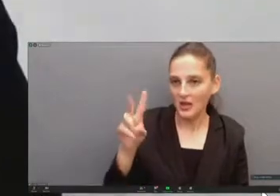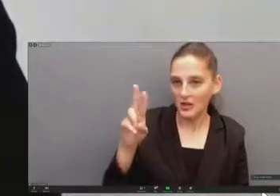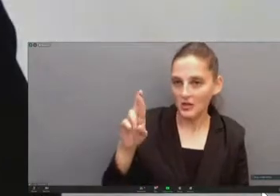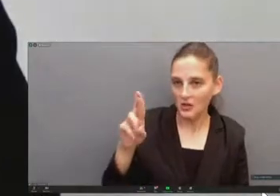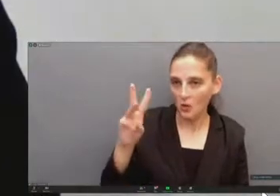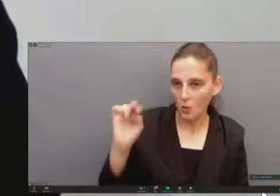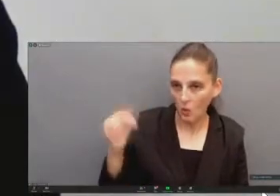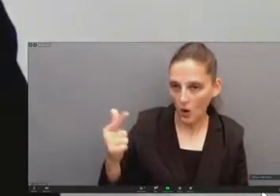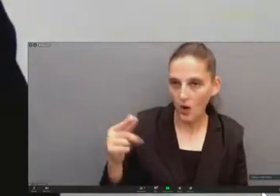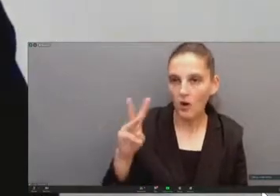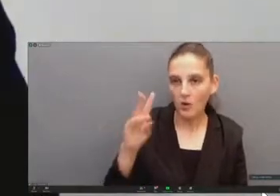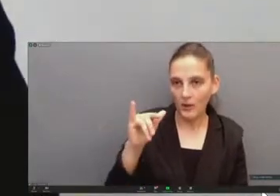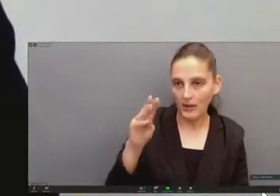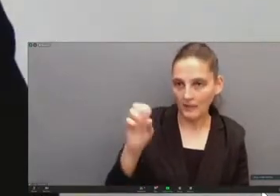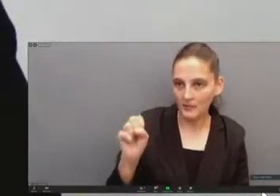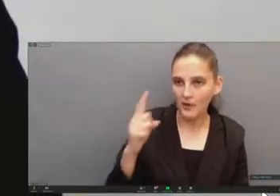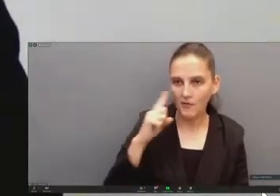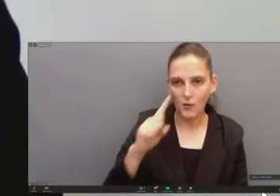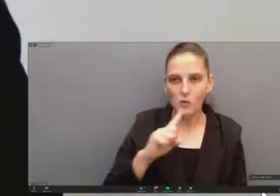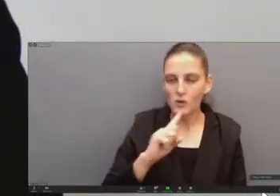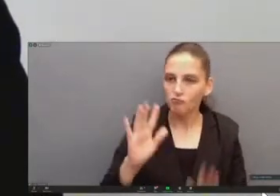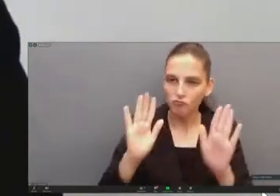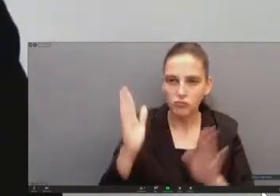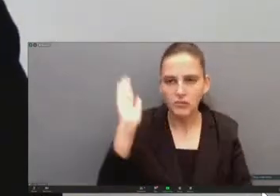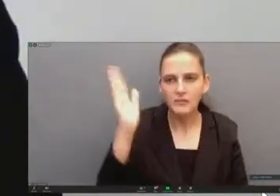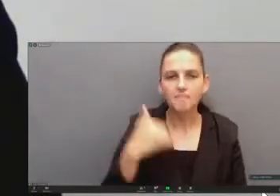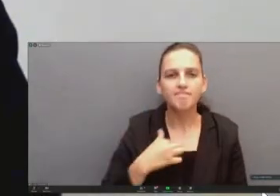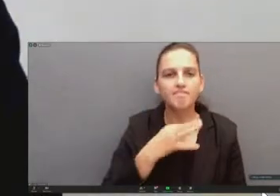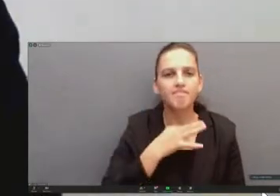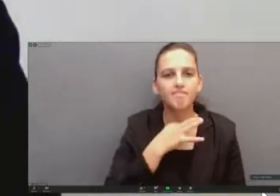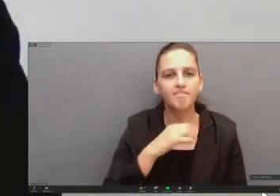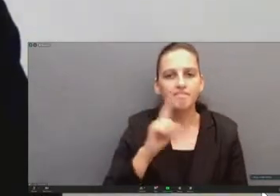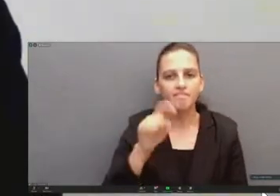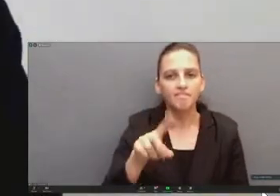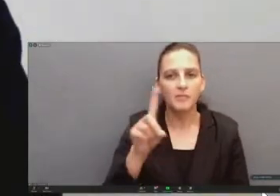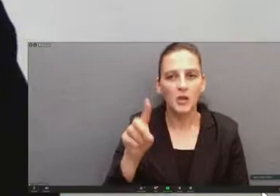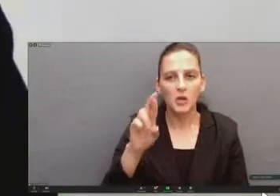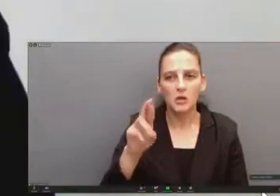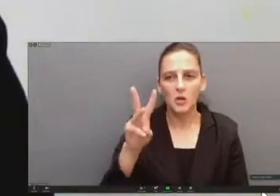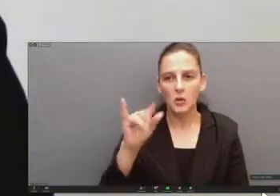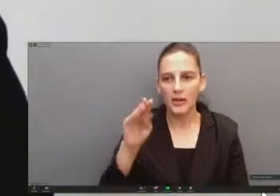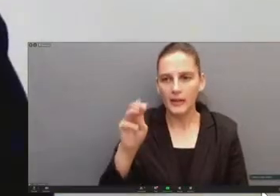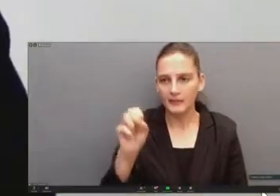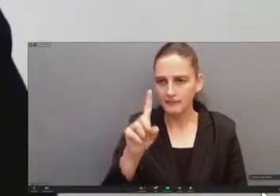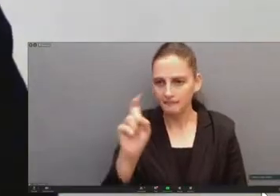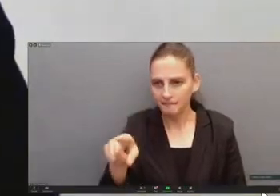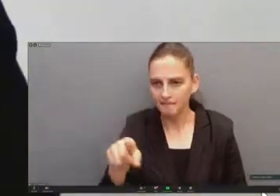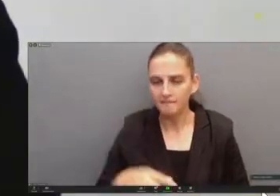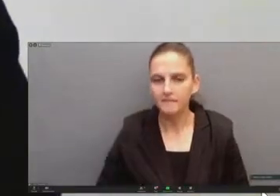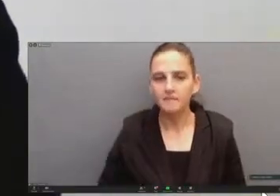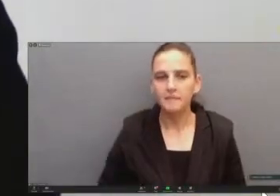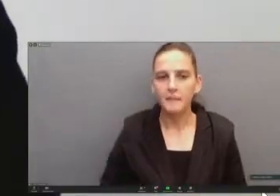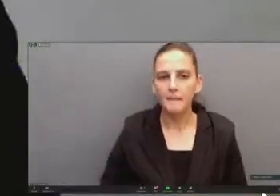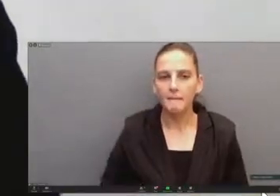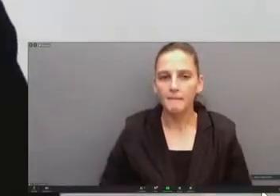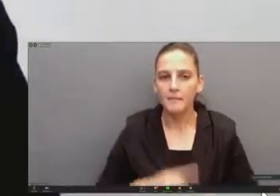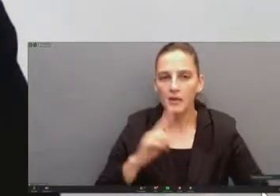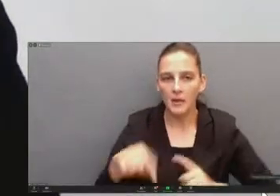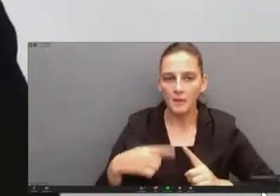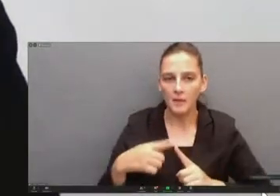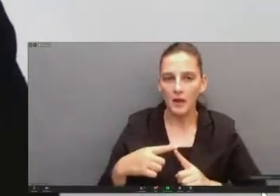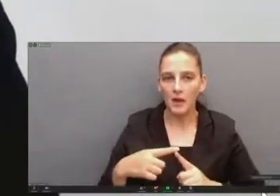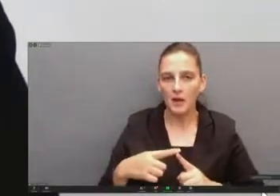for your engaging presentations. I have a question for Dr. Williams, specifically around maternal morbidity